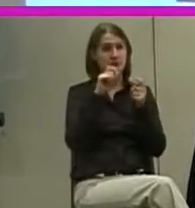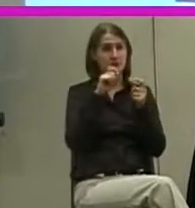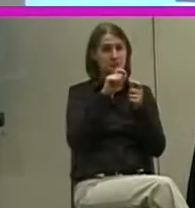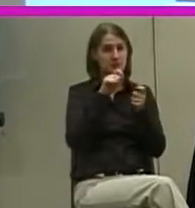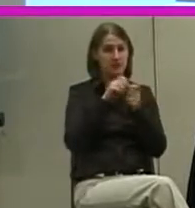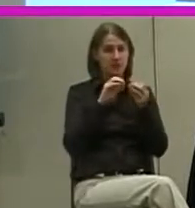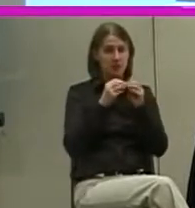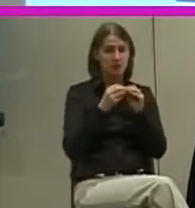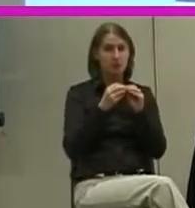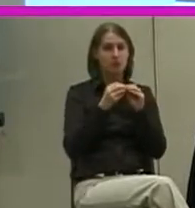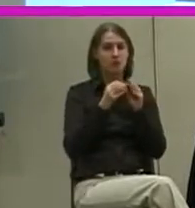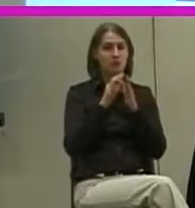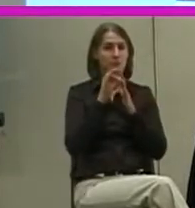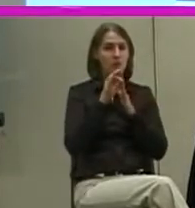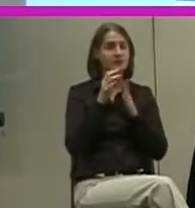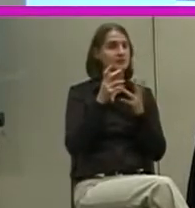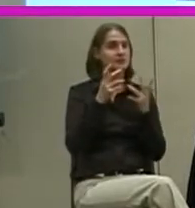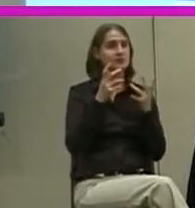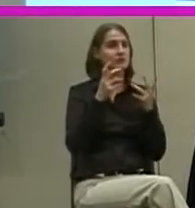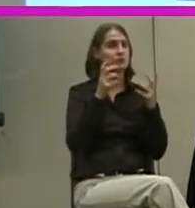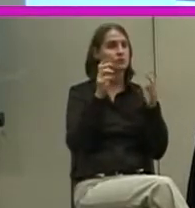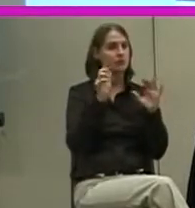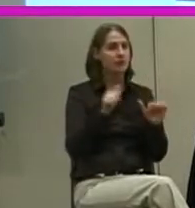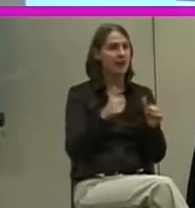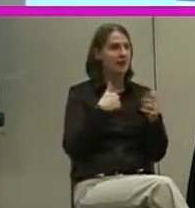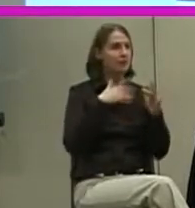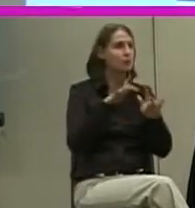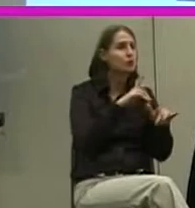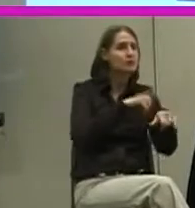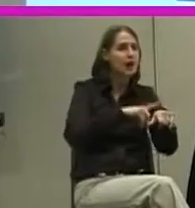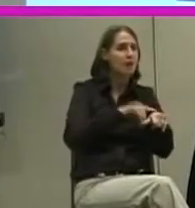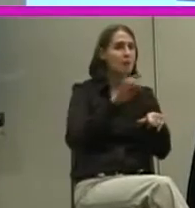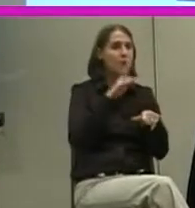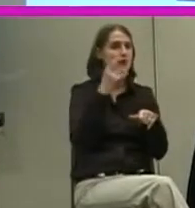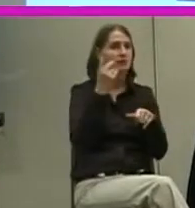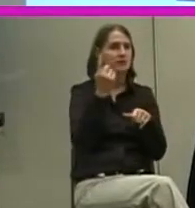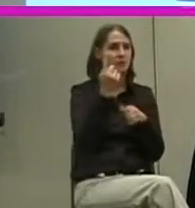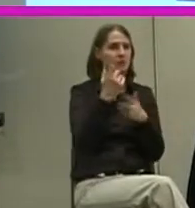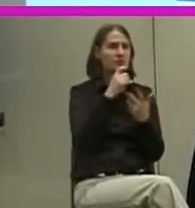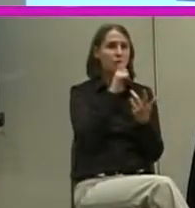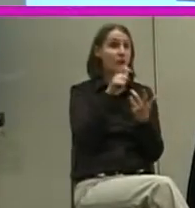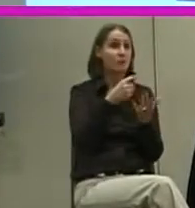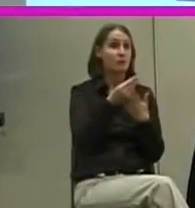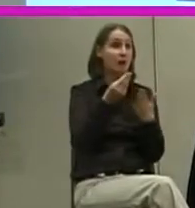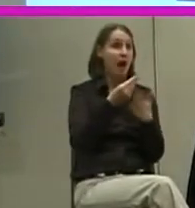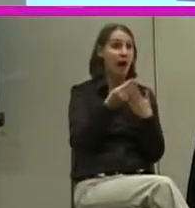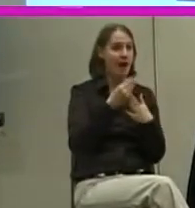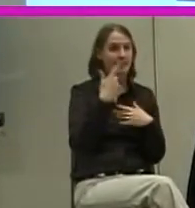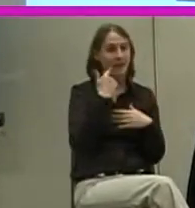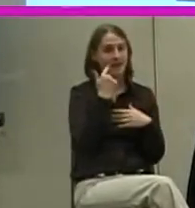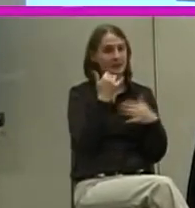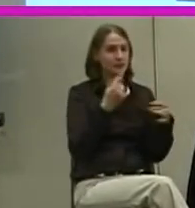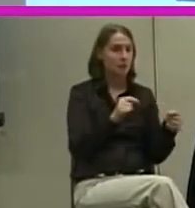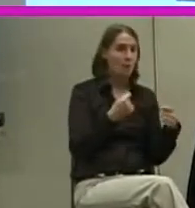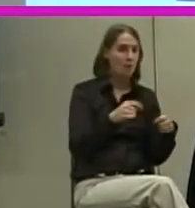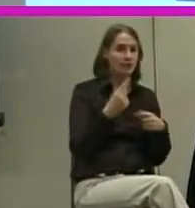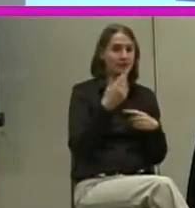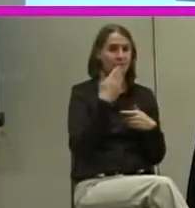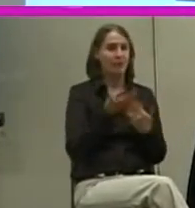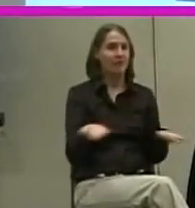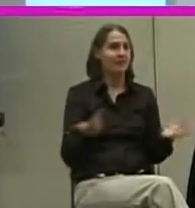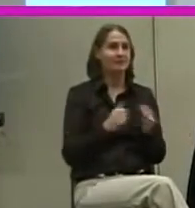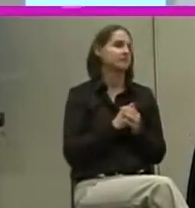computer time, have to build it into the curriculum. Don't go out and buy a bunch of candy and toys and goodies.